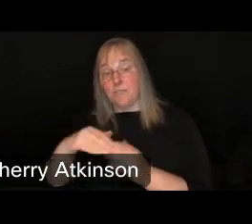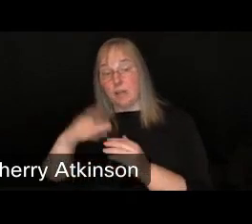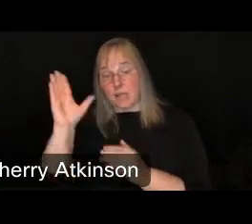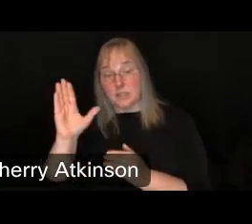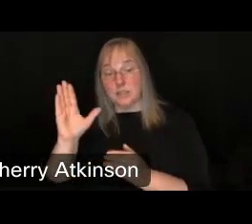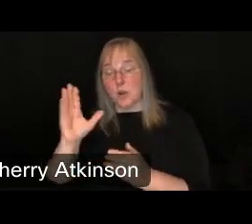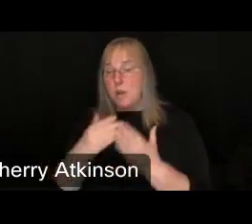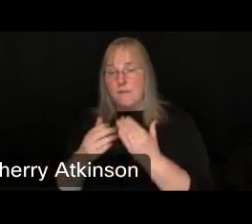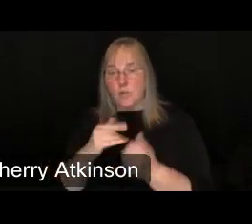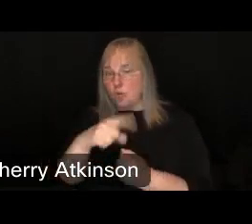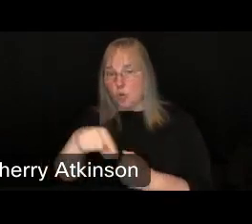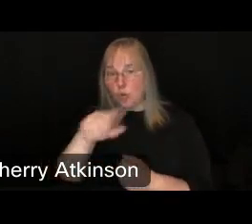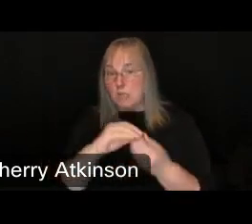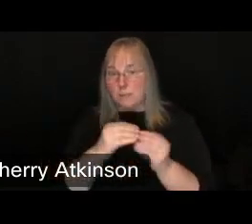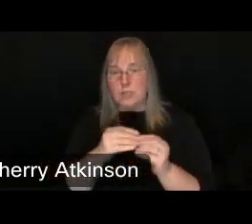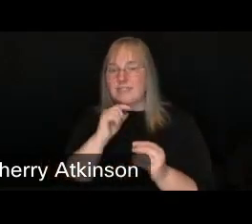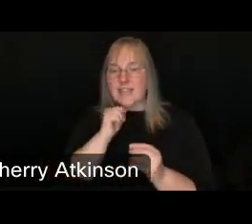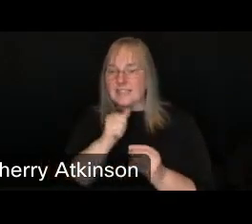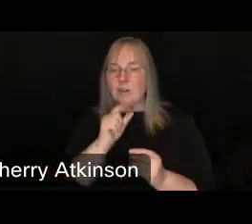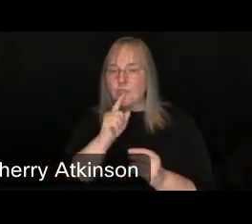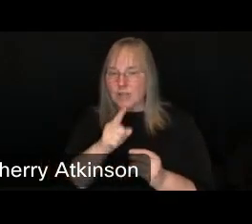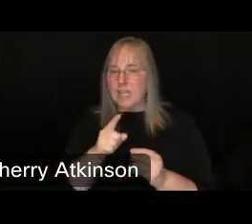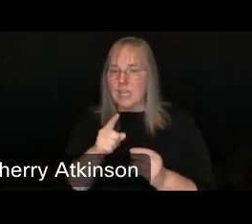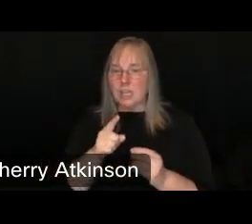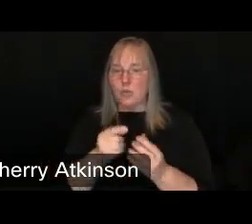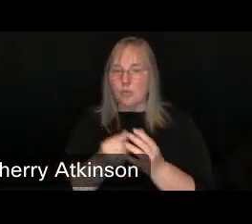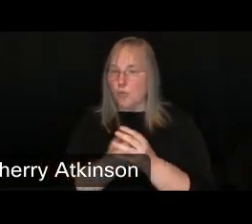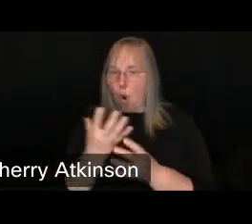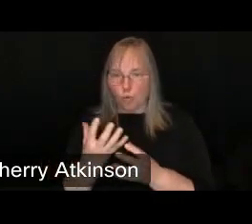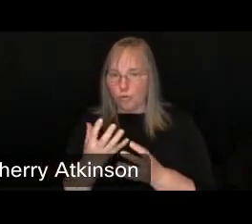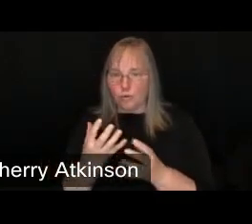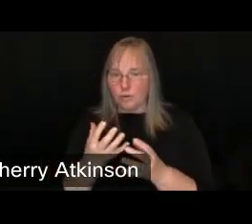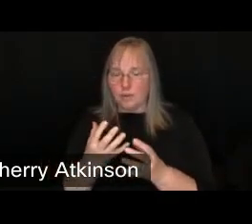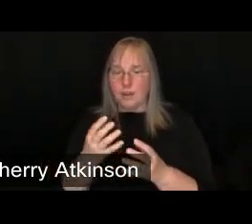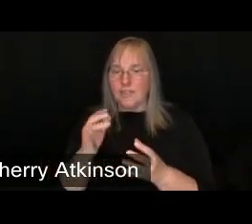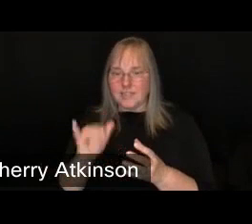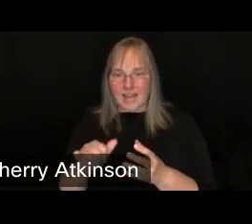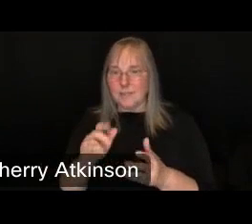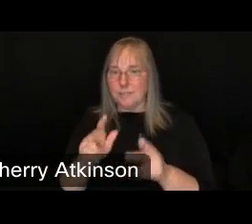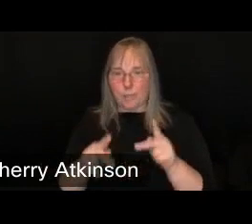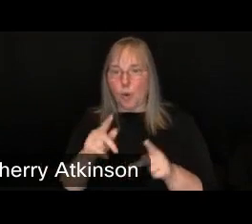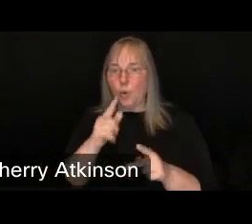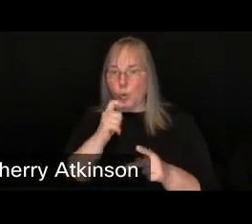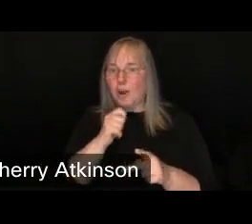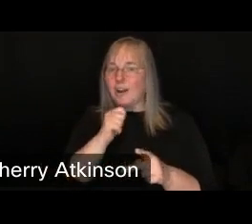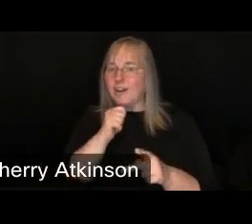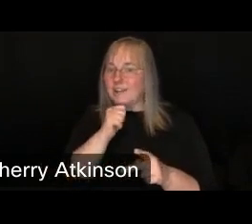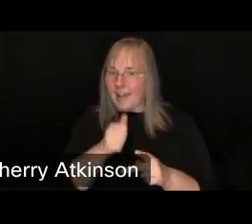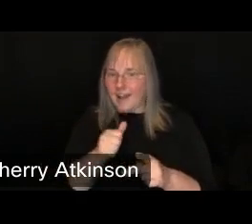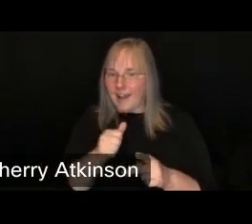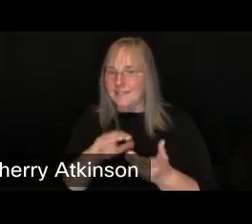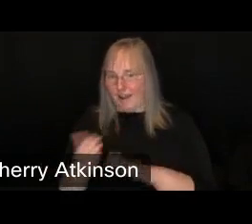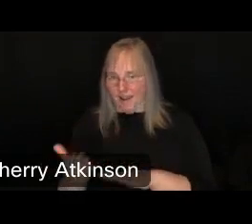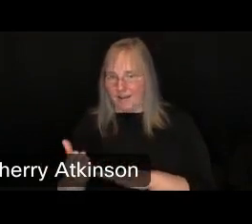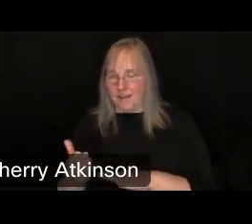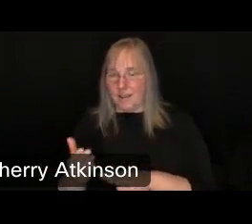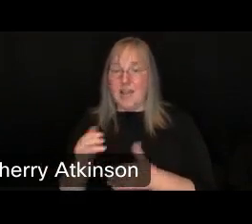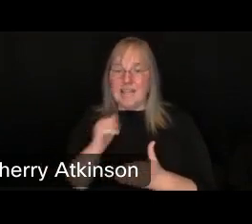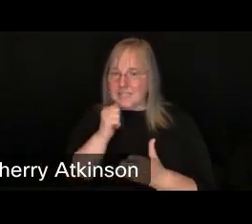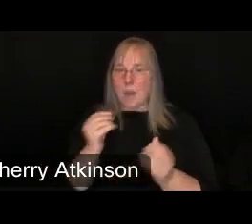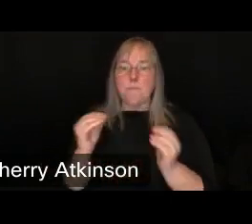not really growth. It's people who aren't dying. Okay. So it's not more population. It's just